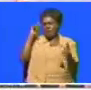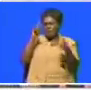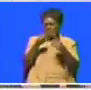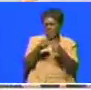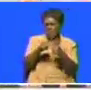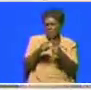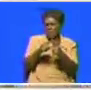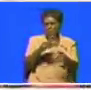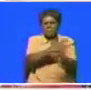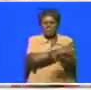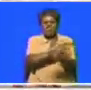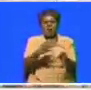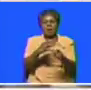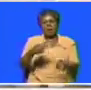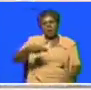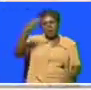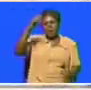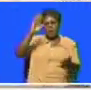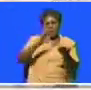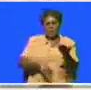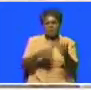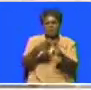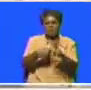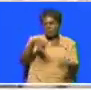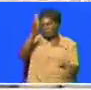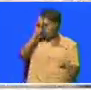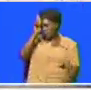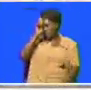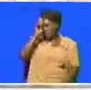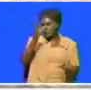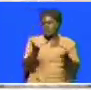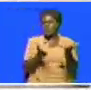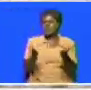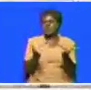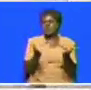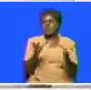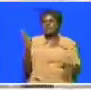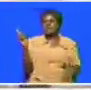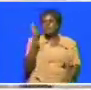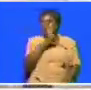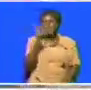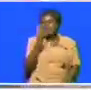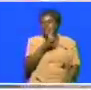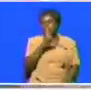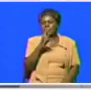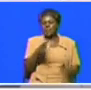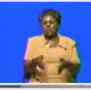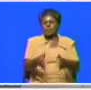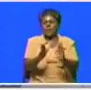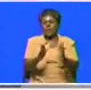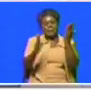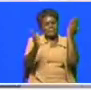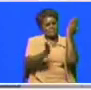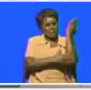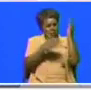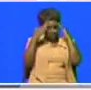instigated by powers higher than those from the National Police Service. This is a dangerous president in bad taste, and